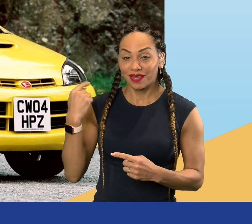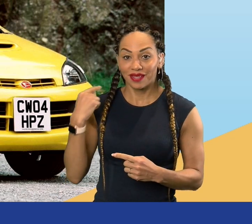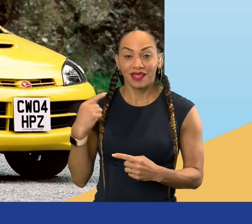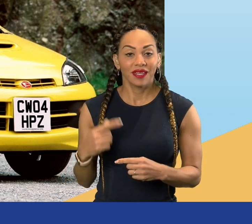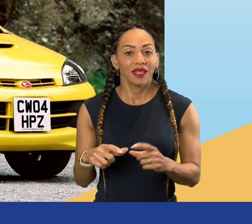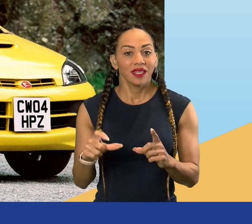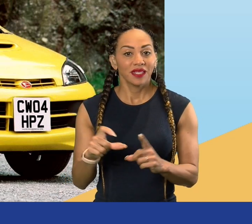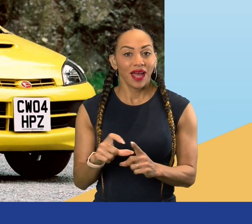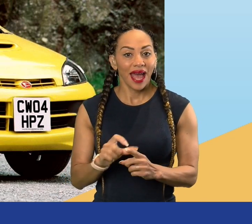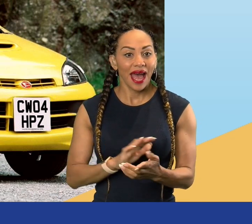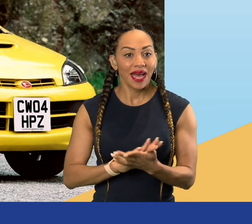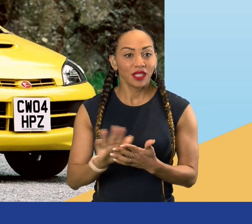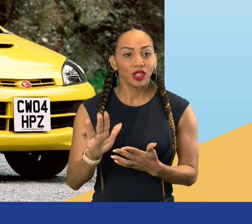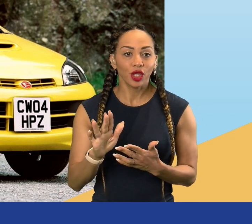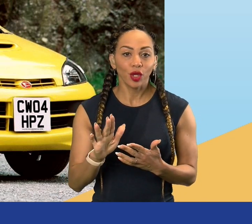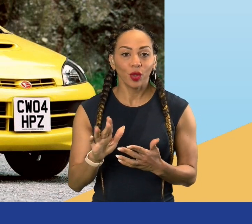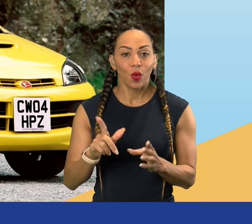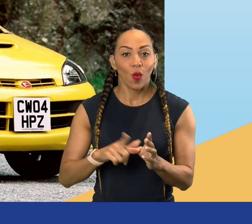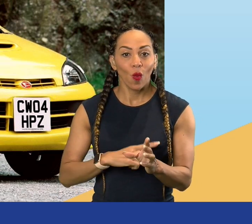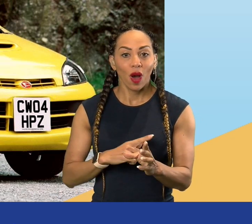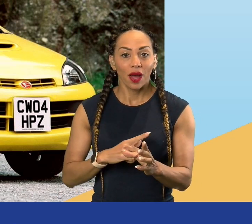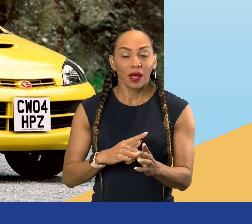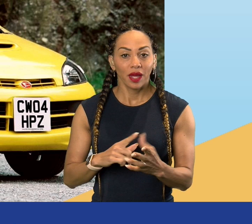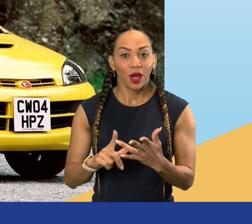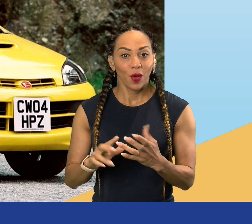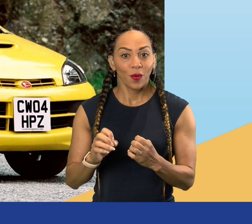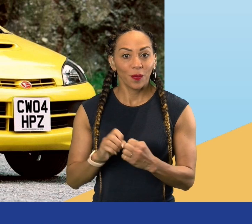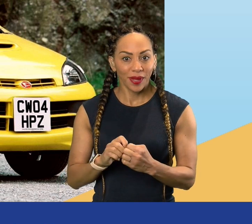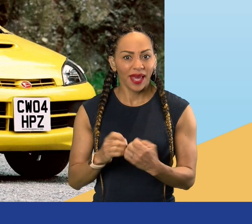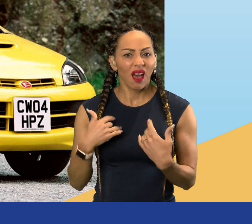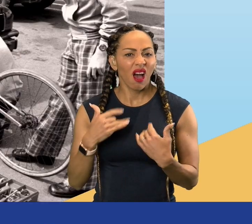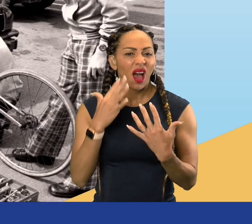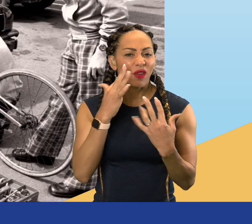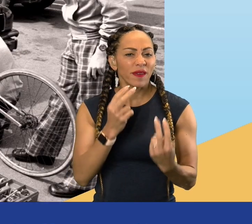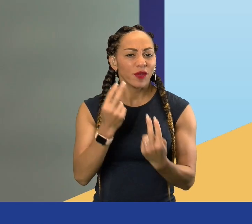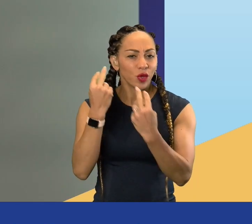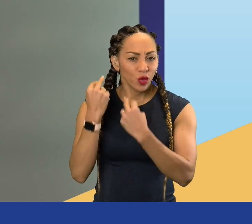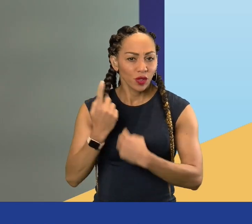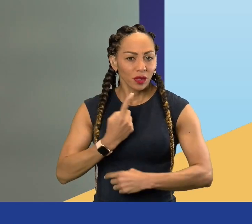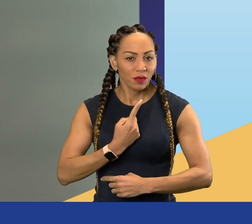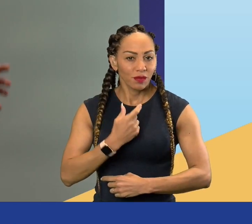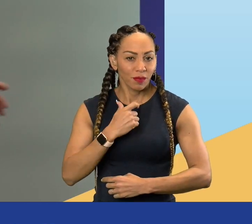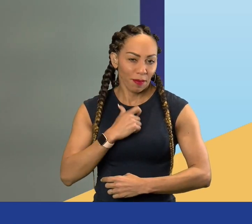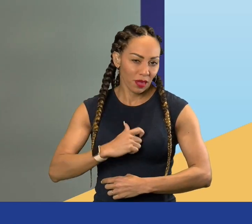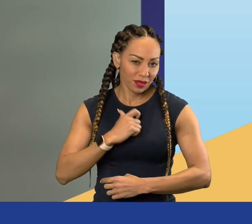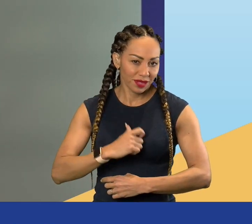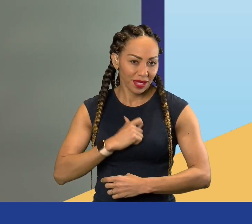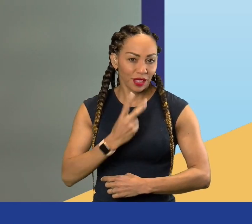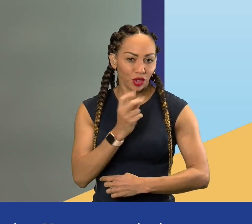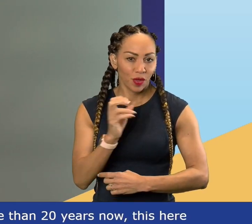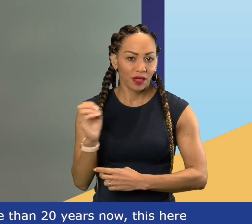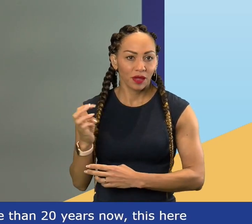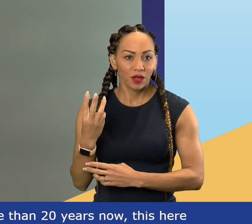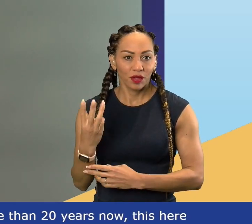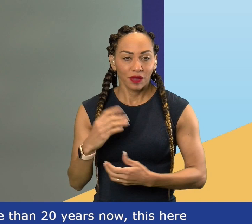YRV Turbo, was the first car I ever reviewed professionally back in 2003. As for What Car has been testing